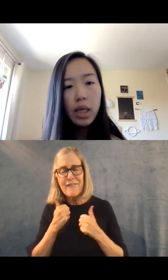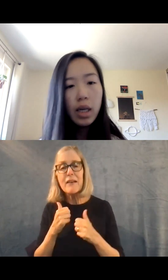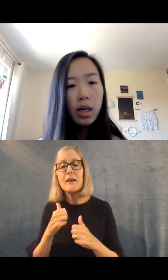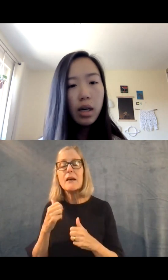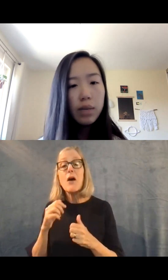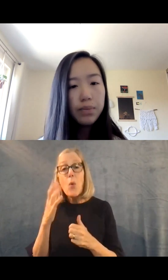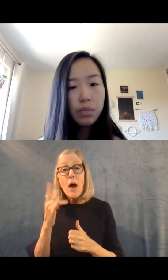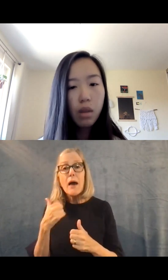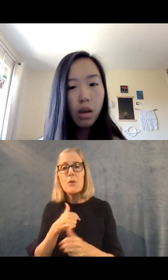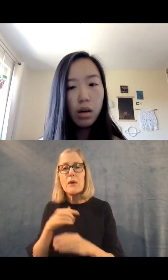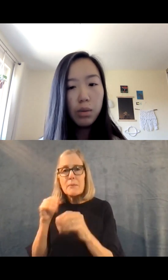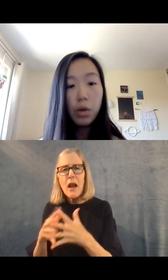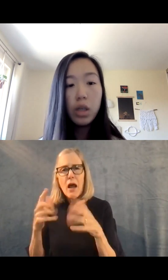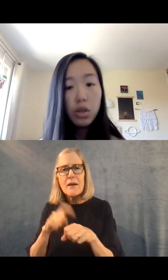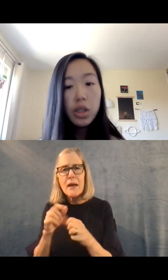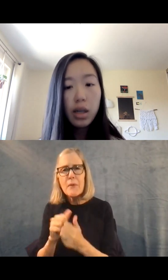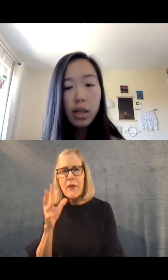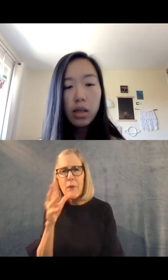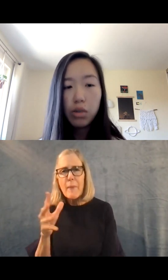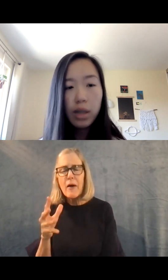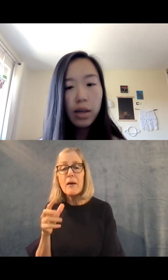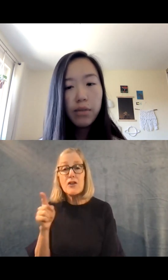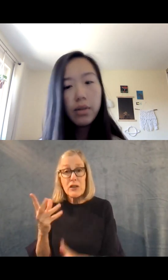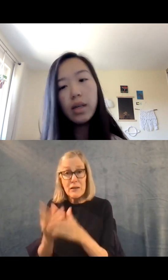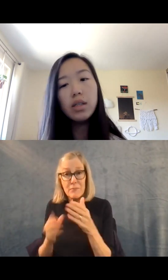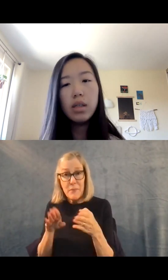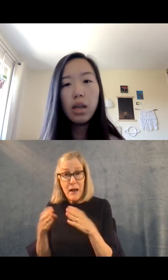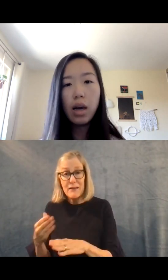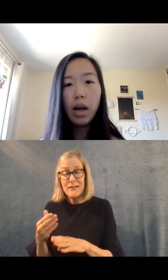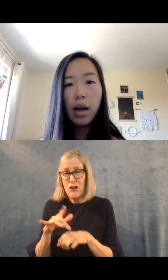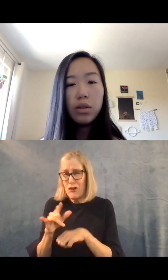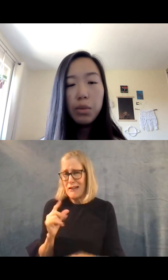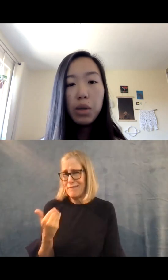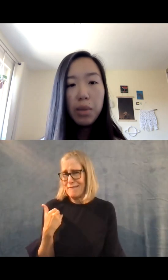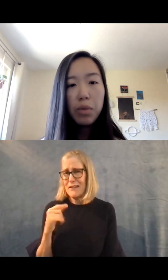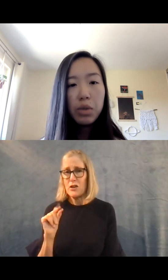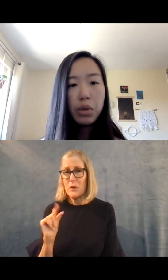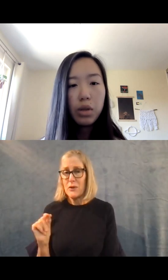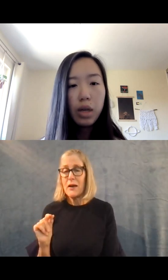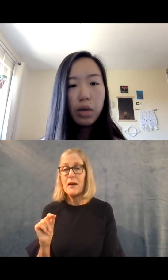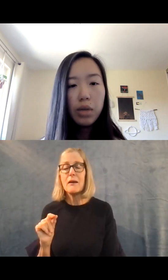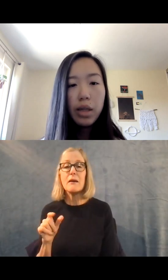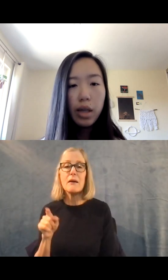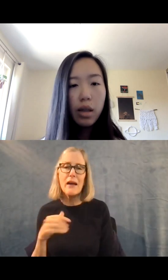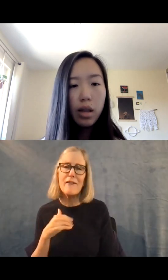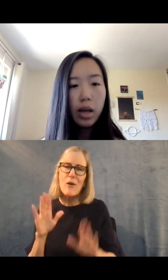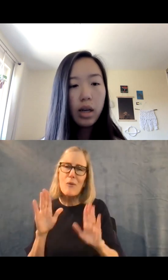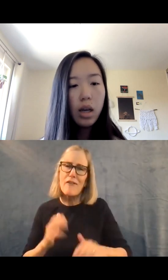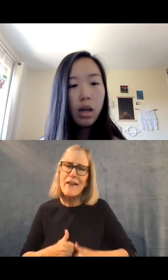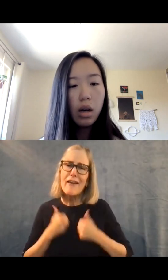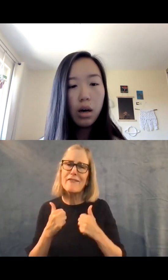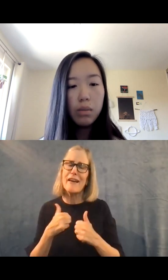2020. While I know she had like a great life and I had so many great memories with her, I really think